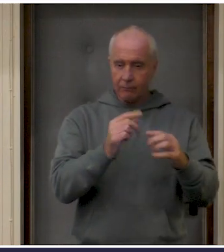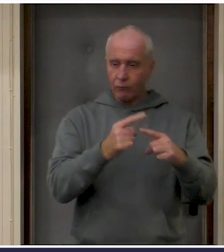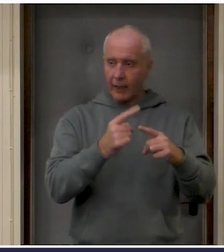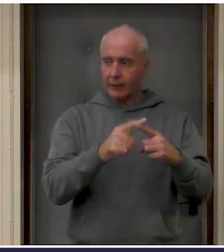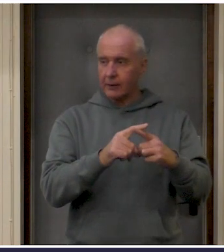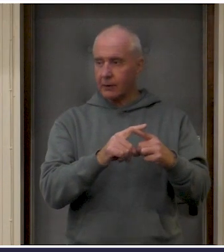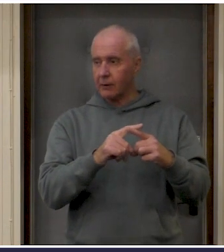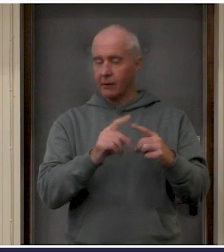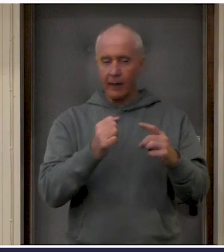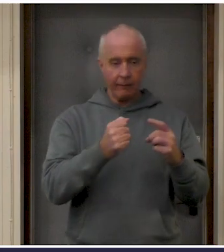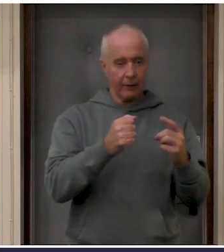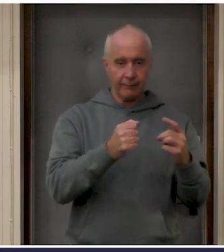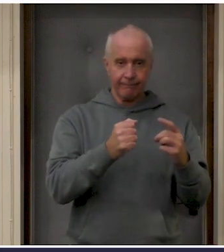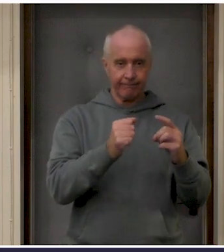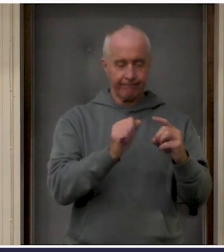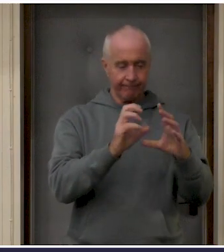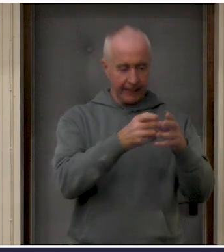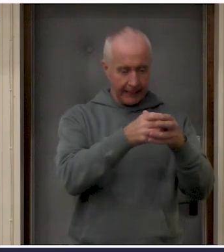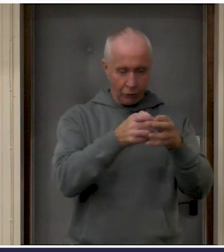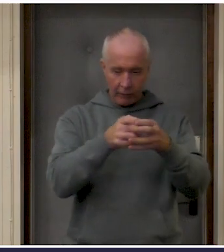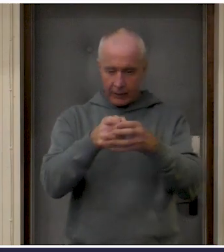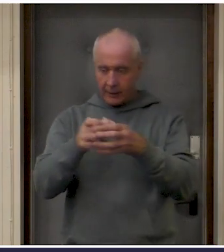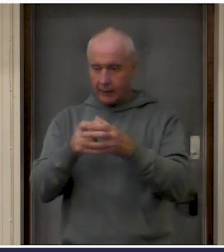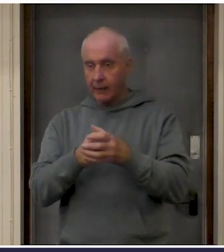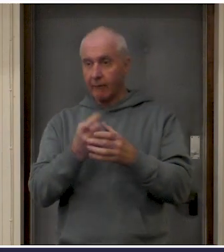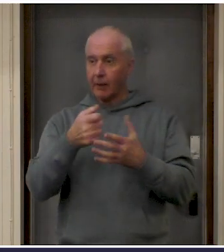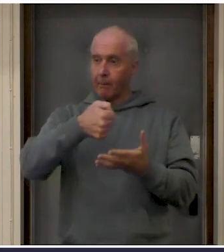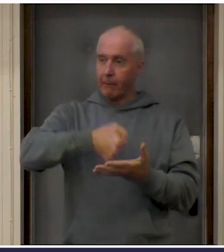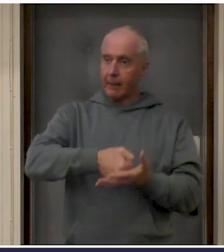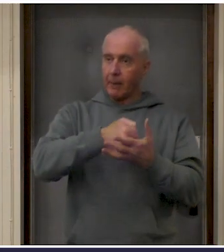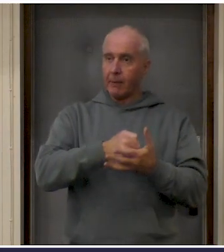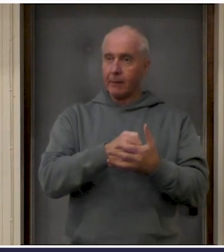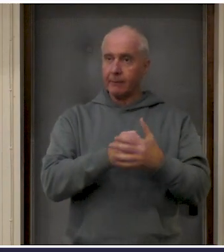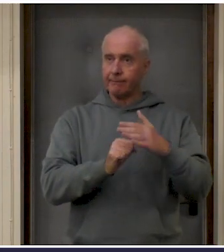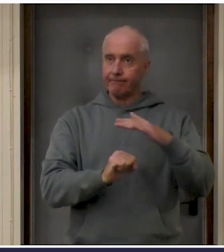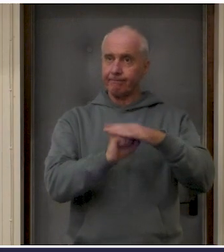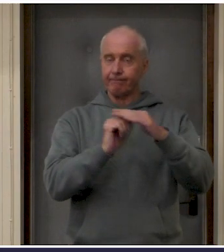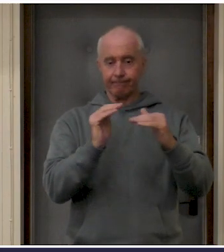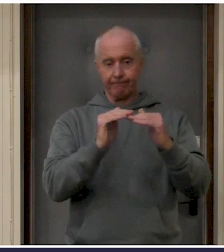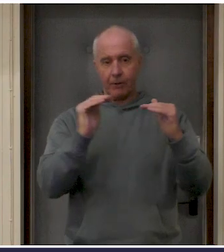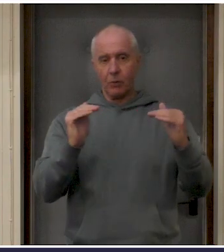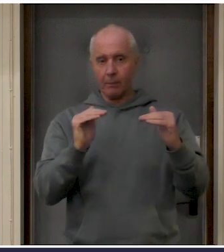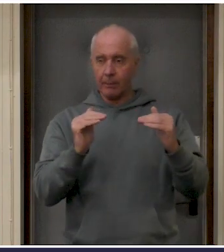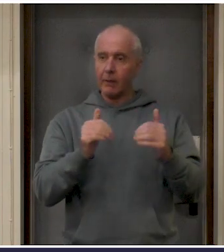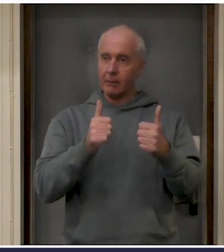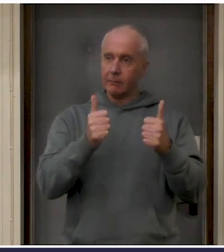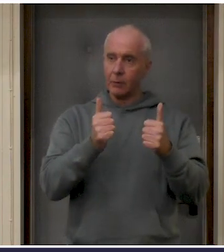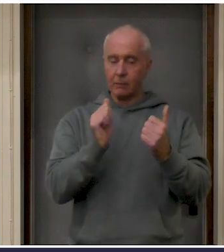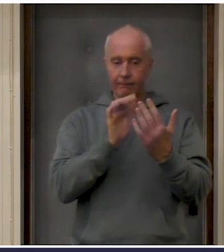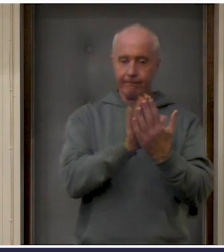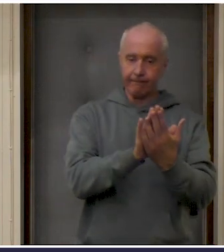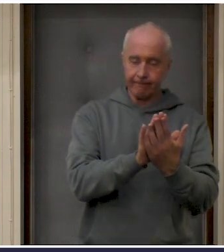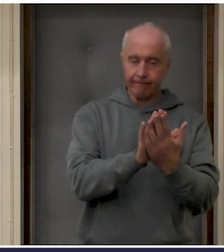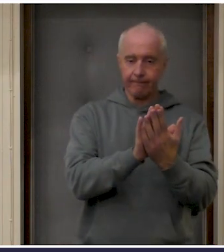various technologies that are out there in the world. They have a minimum threshold to be sort of considered credible and make it into the book.